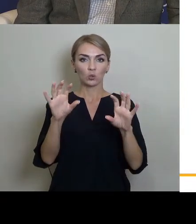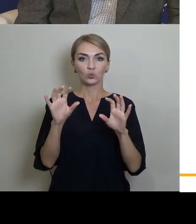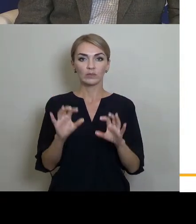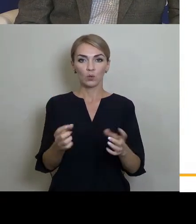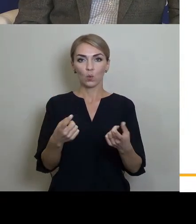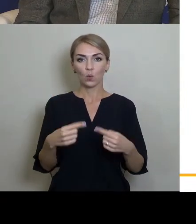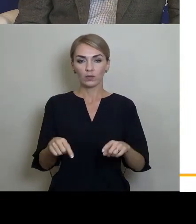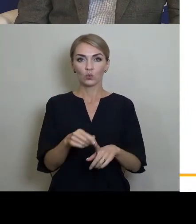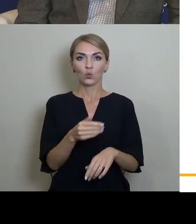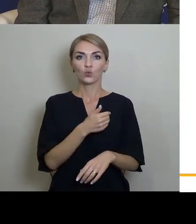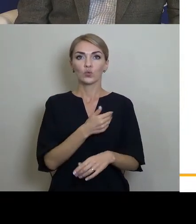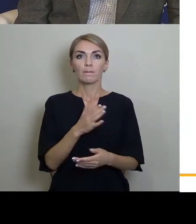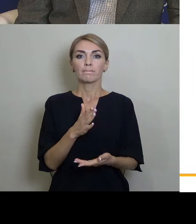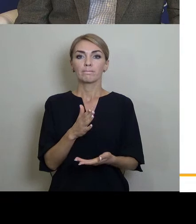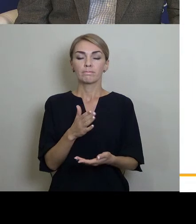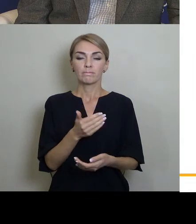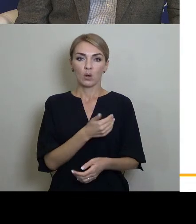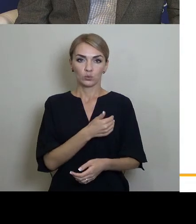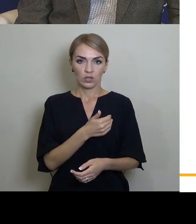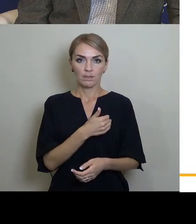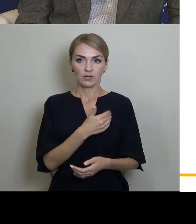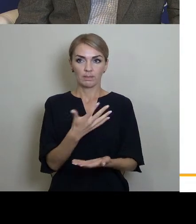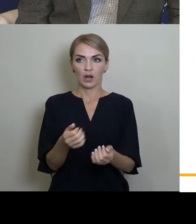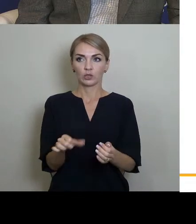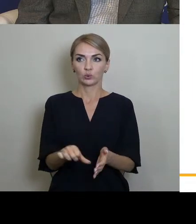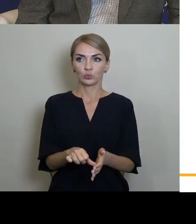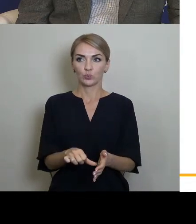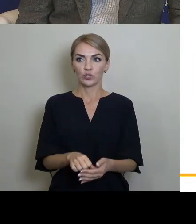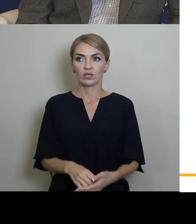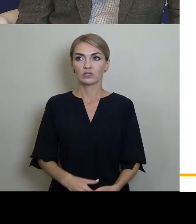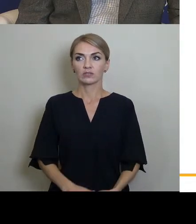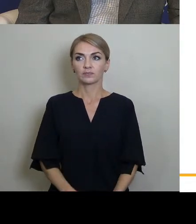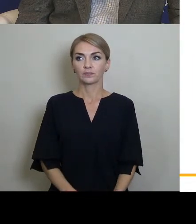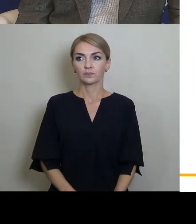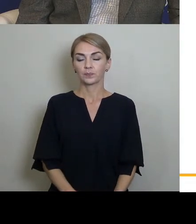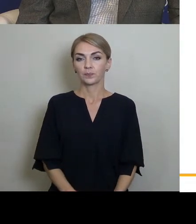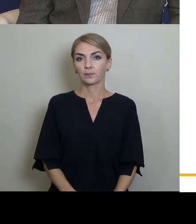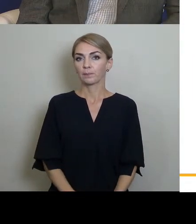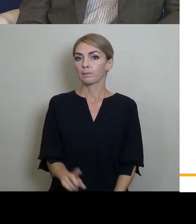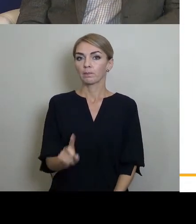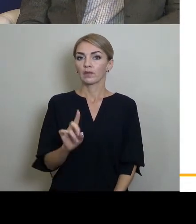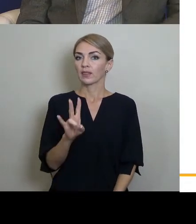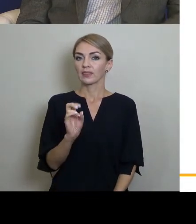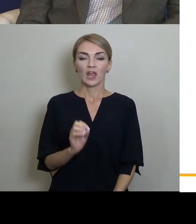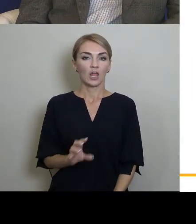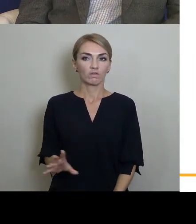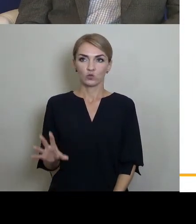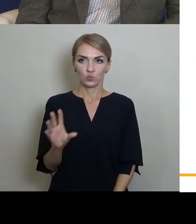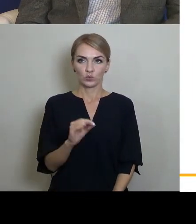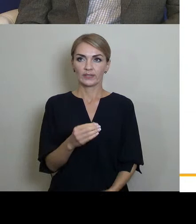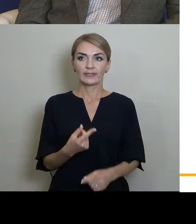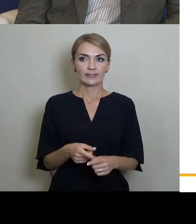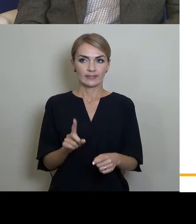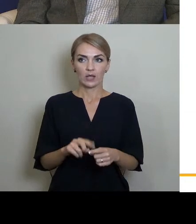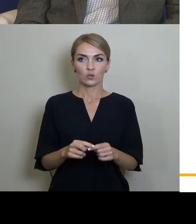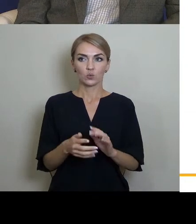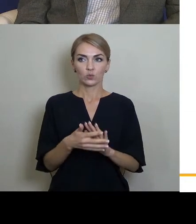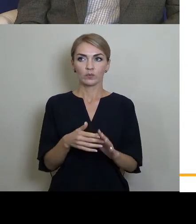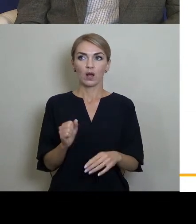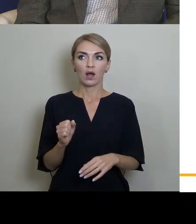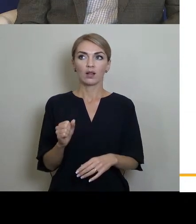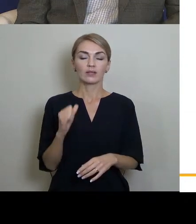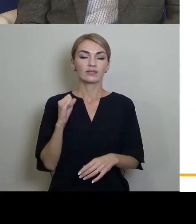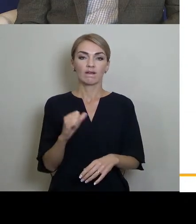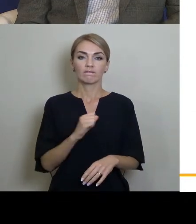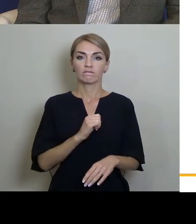the elections, and they intend to take the part in the elections, and